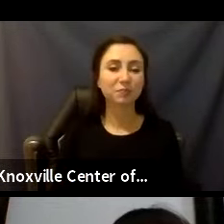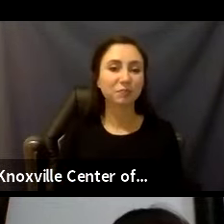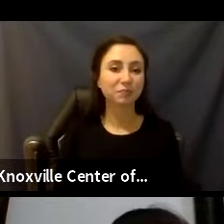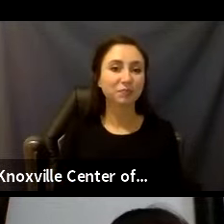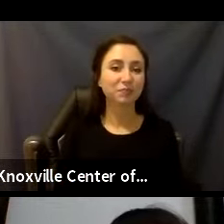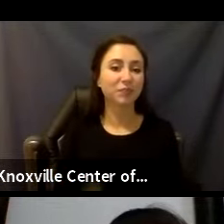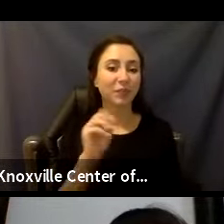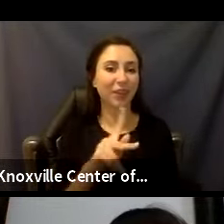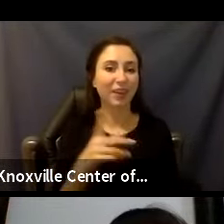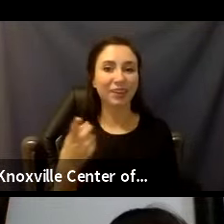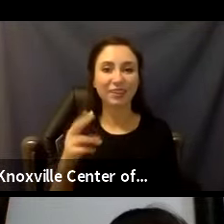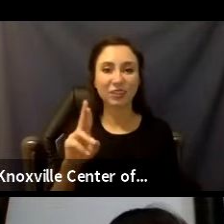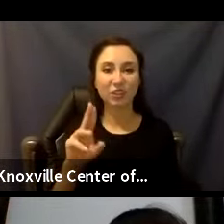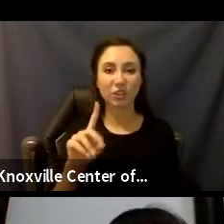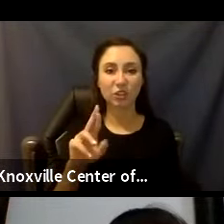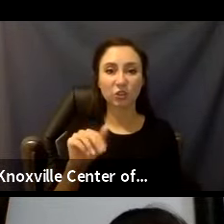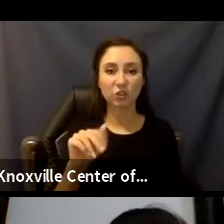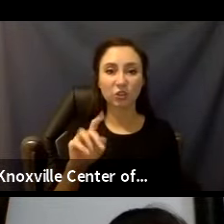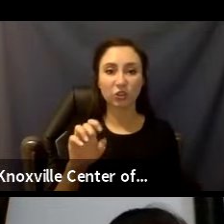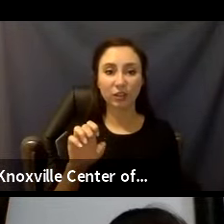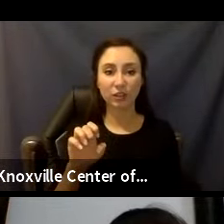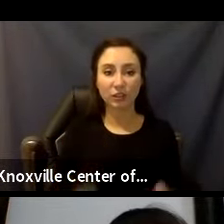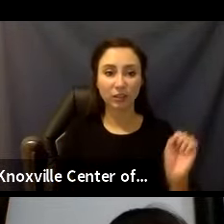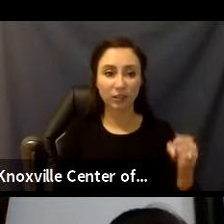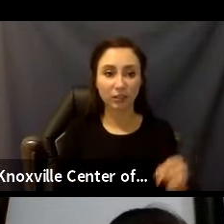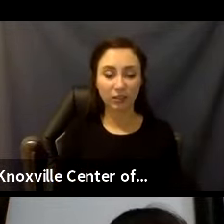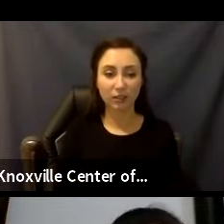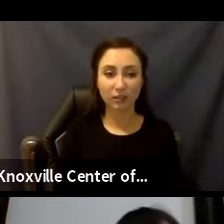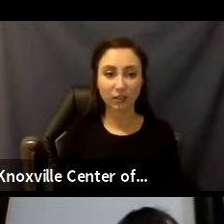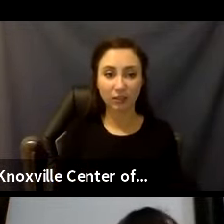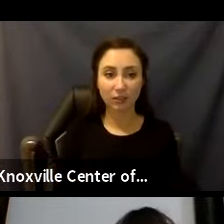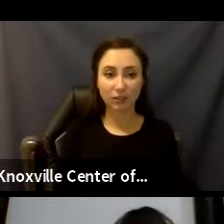all right. Dr. Drake, Yes. Go